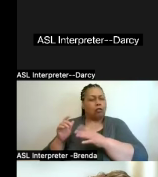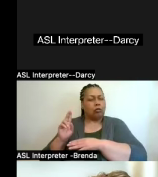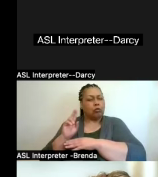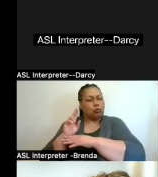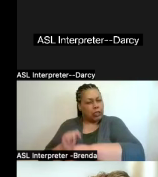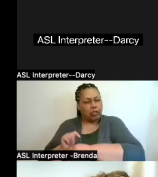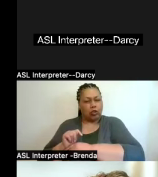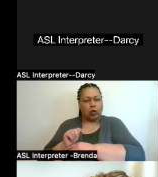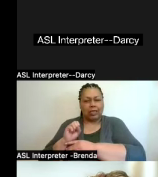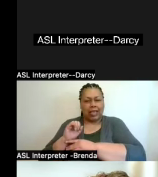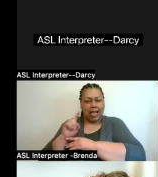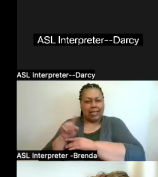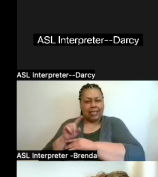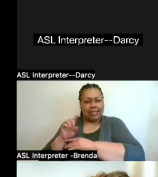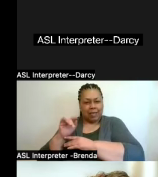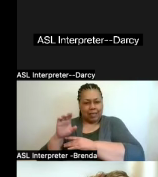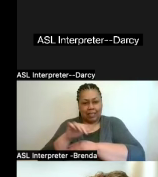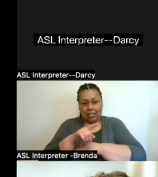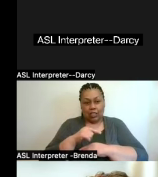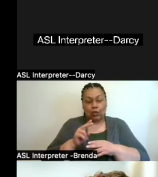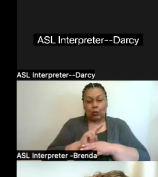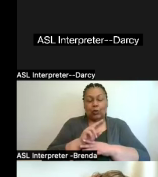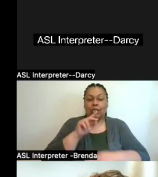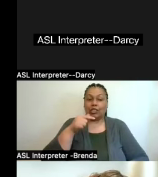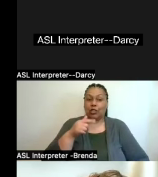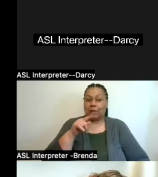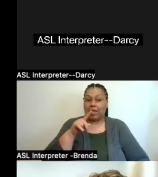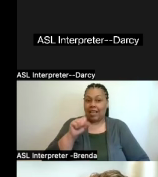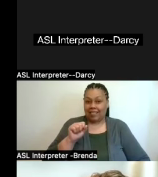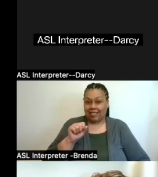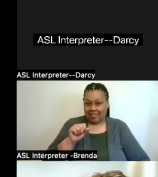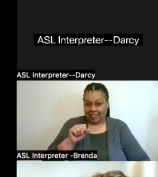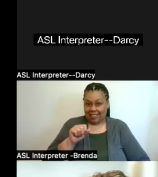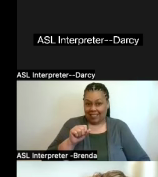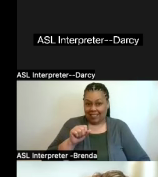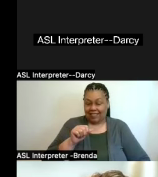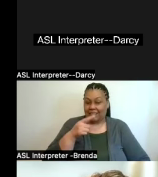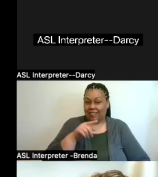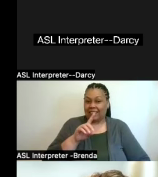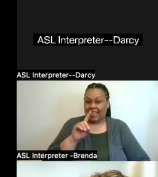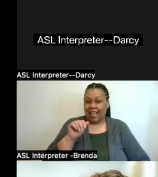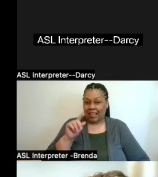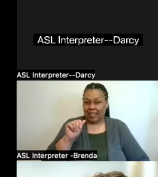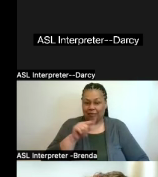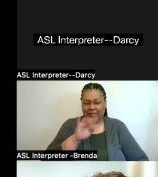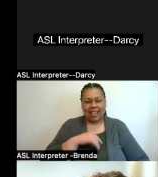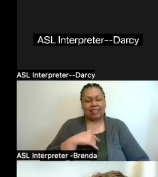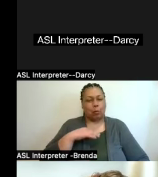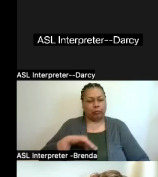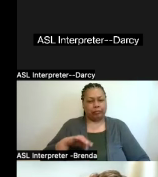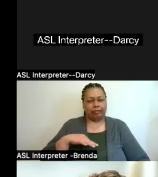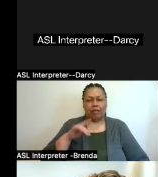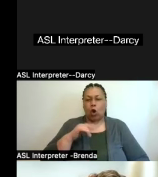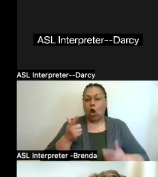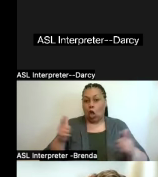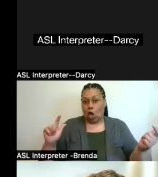data, GFAST will use GNSS data or GPS displacement data. And this is really useful for the largest earthquakes,